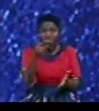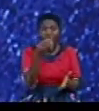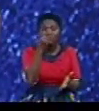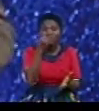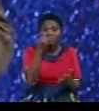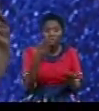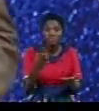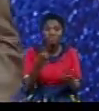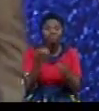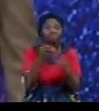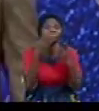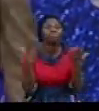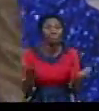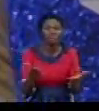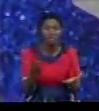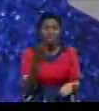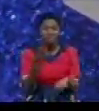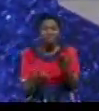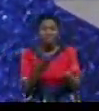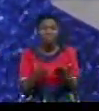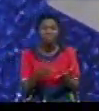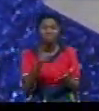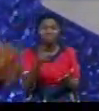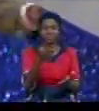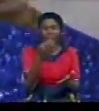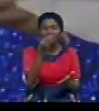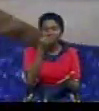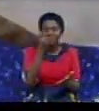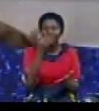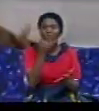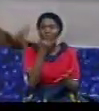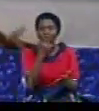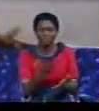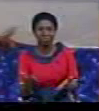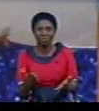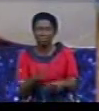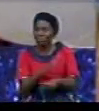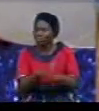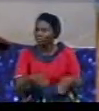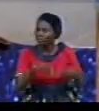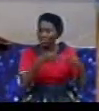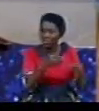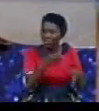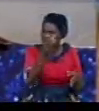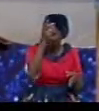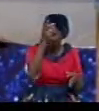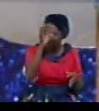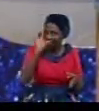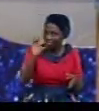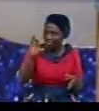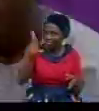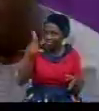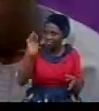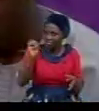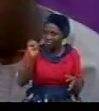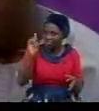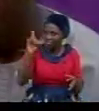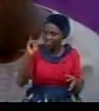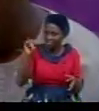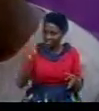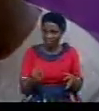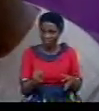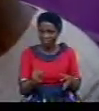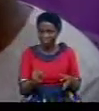you did not drink enough water don't keep the devil credit to that Satan has no power in your life